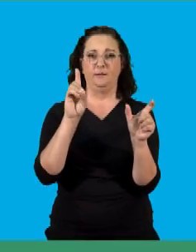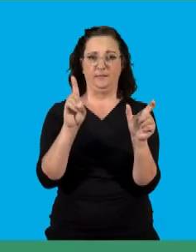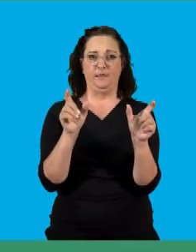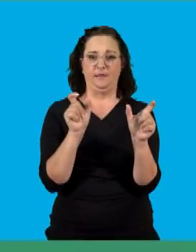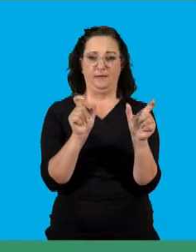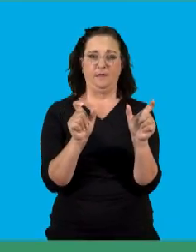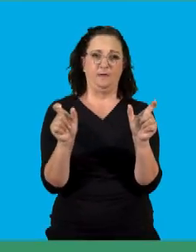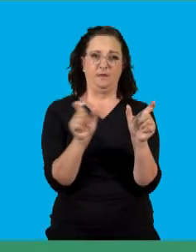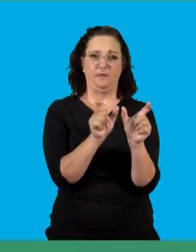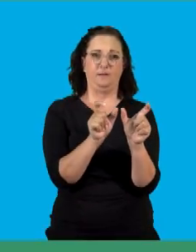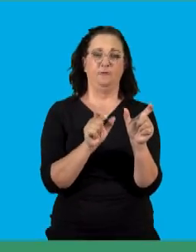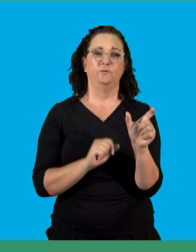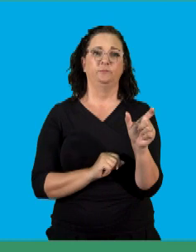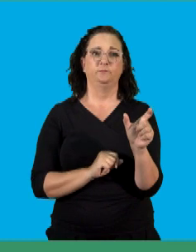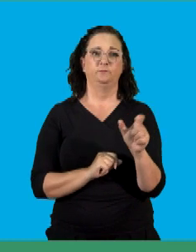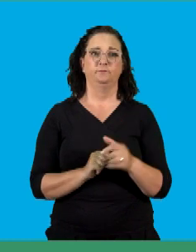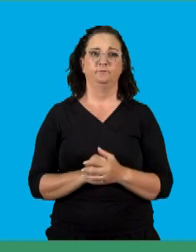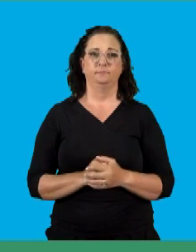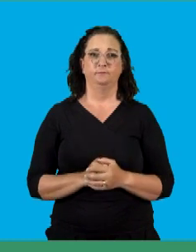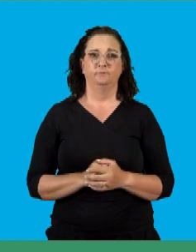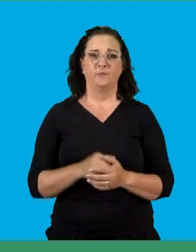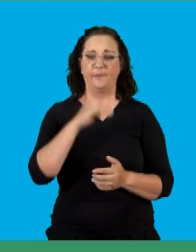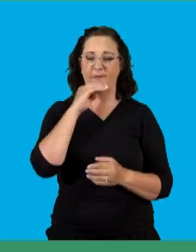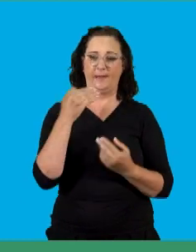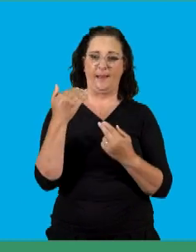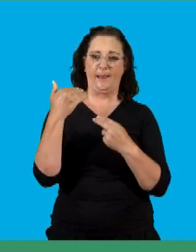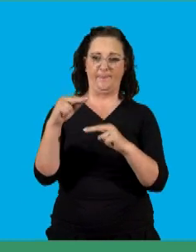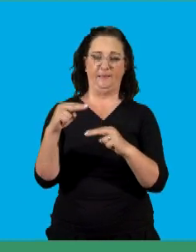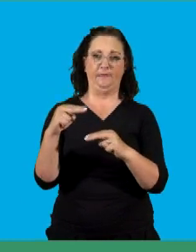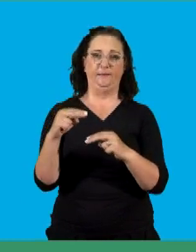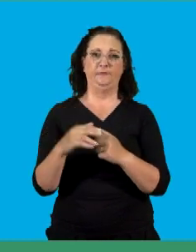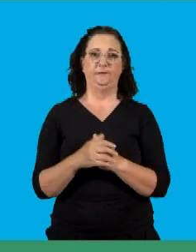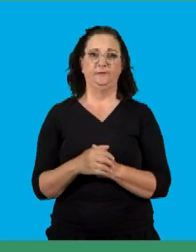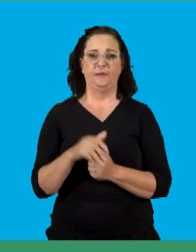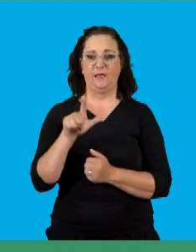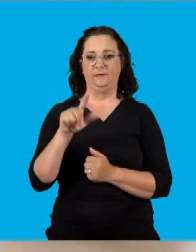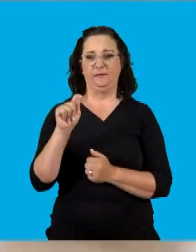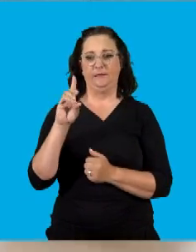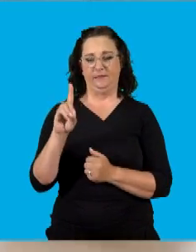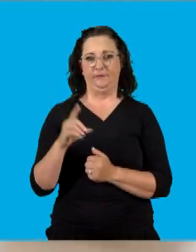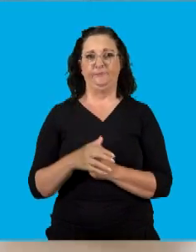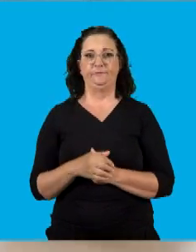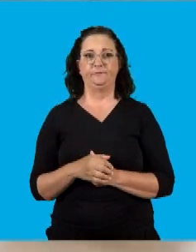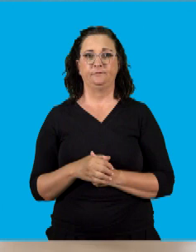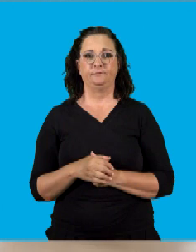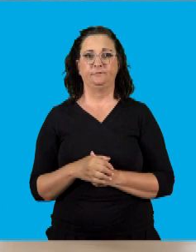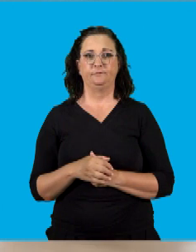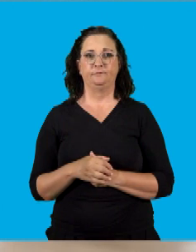Ltd. So the name ending of a public company, it's limited or it is Ltd.